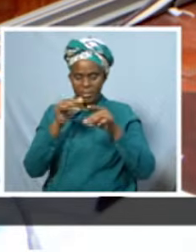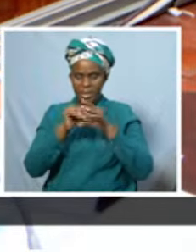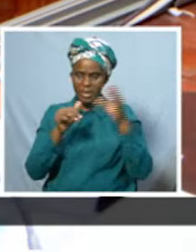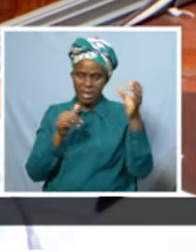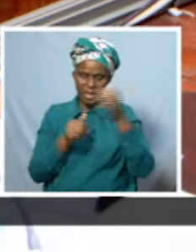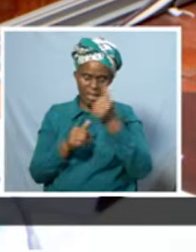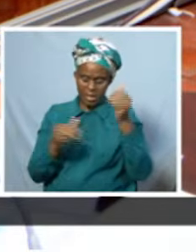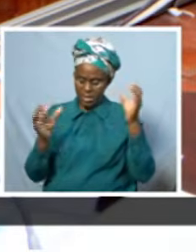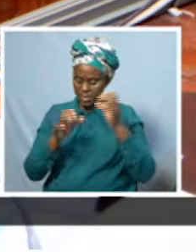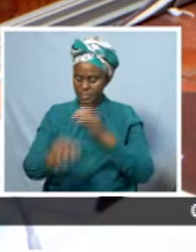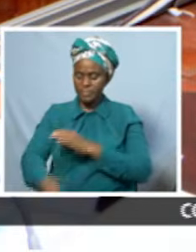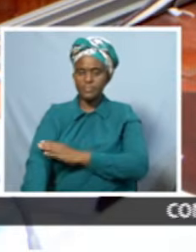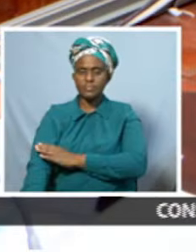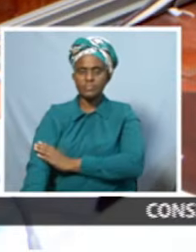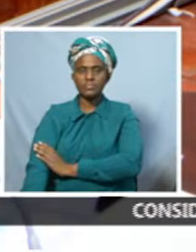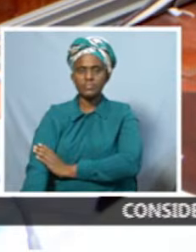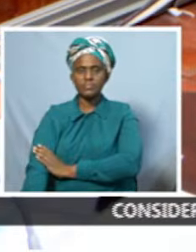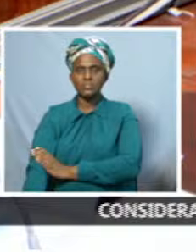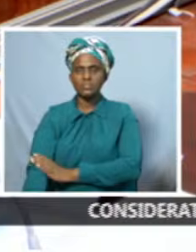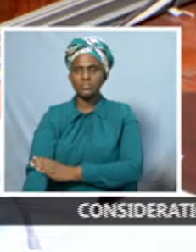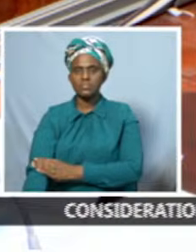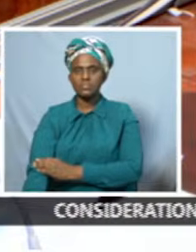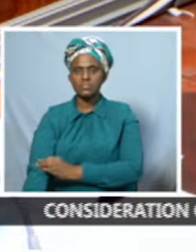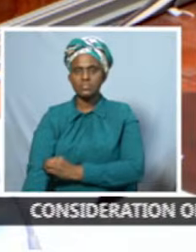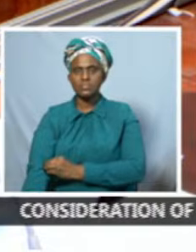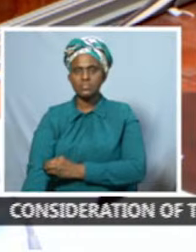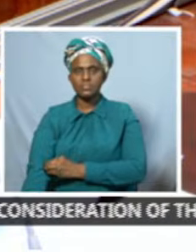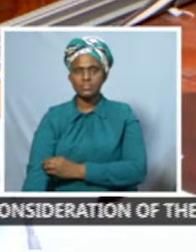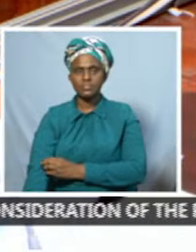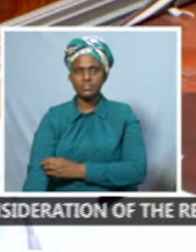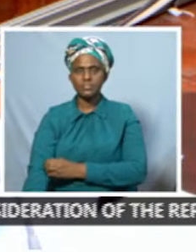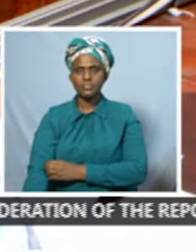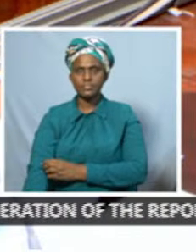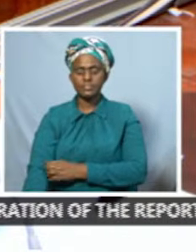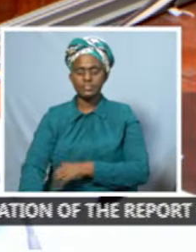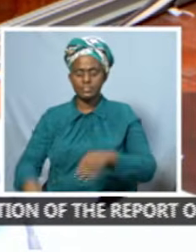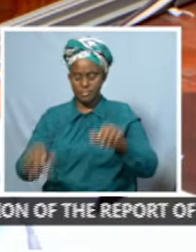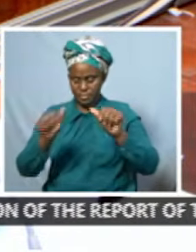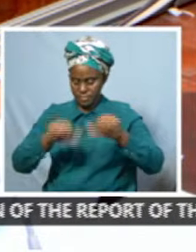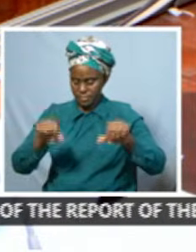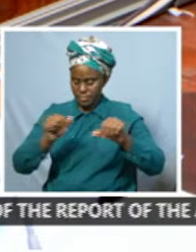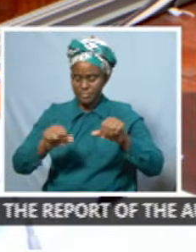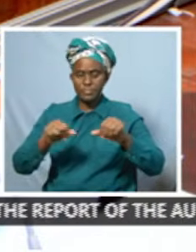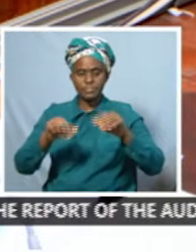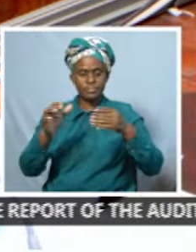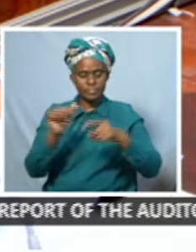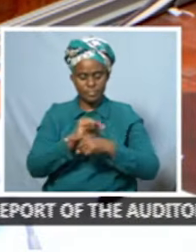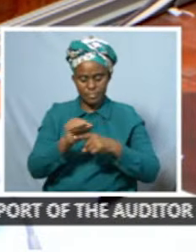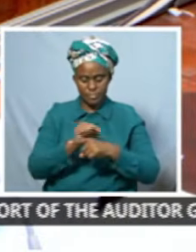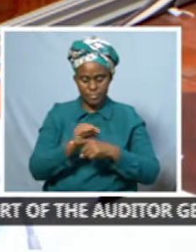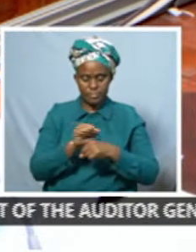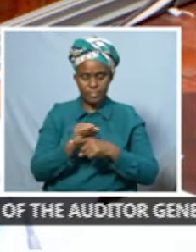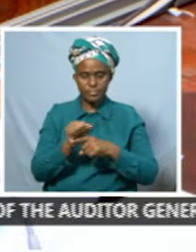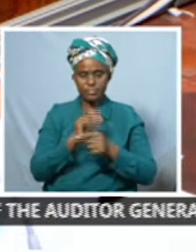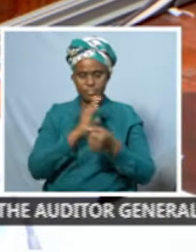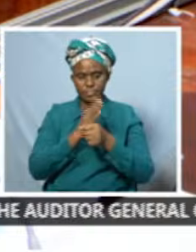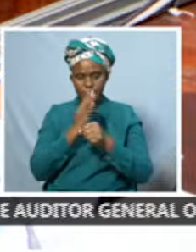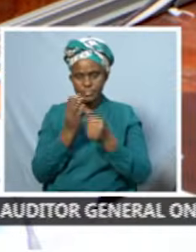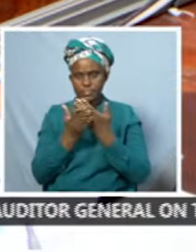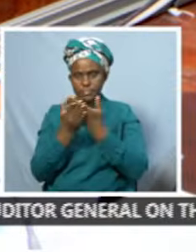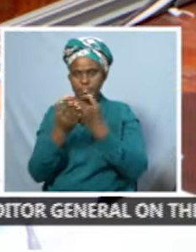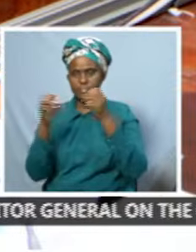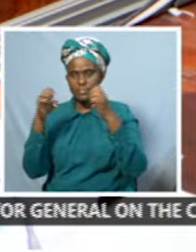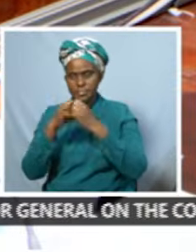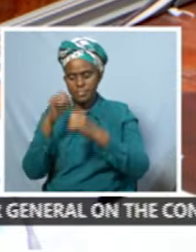councils, when the people apply, you go through, of course, you do is what you call desk appraisals, or then you take to the bank.